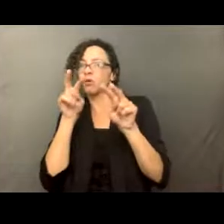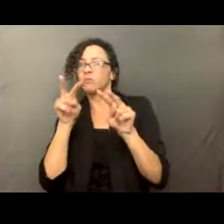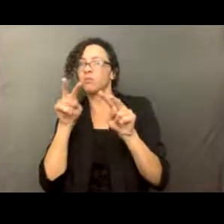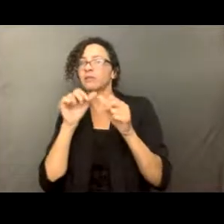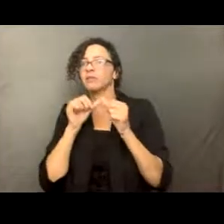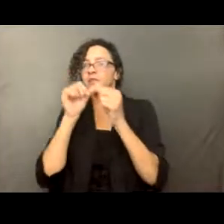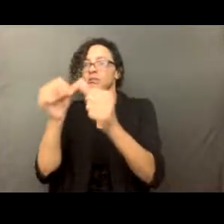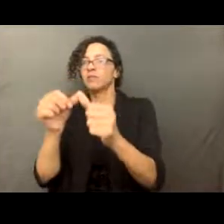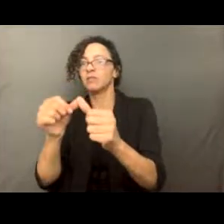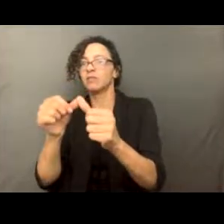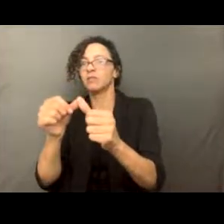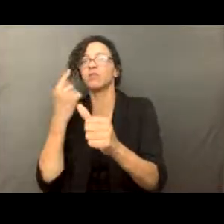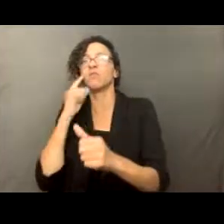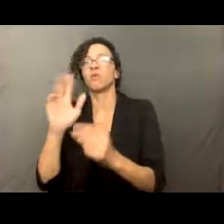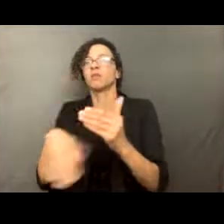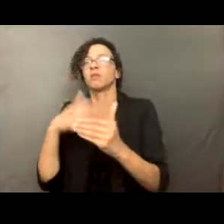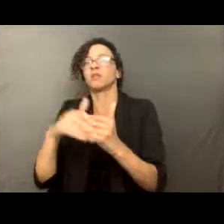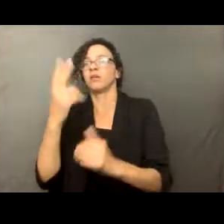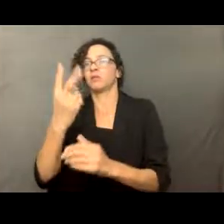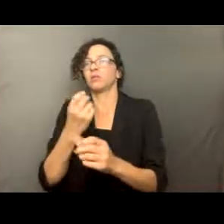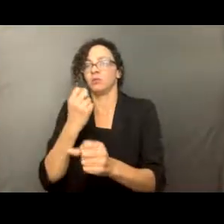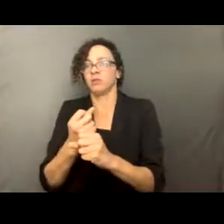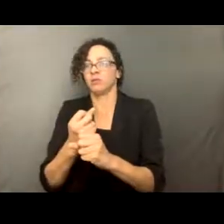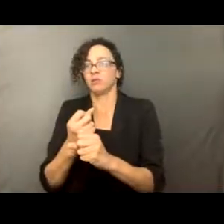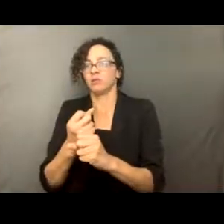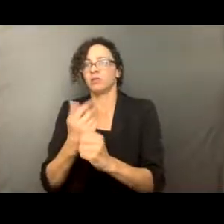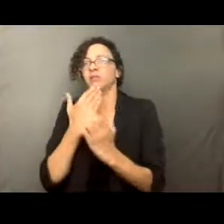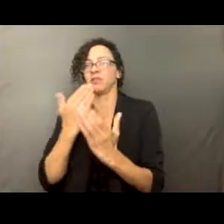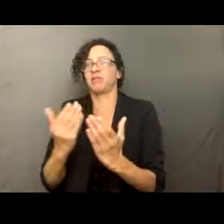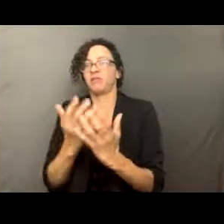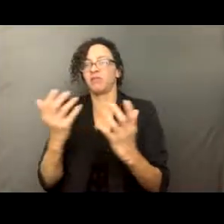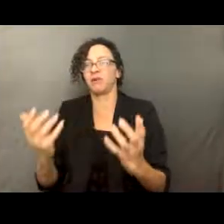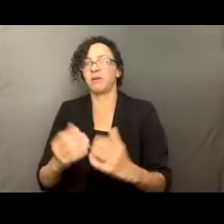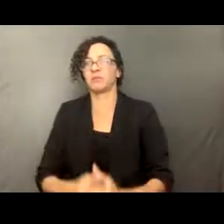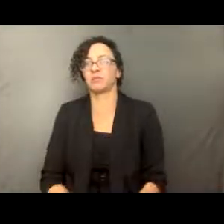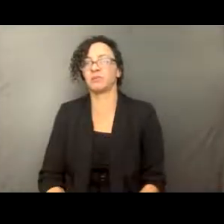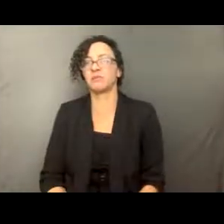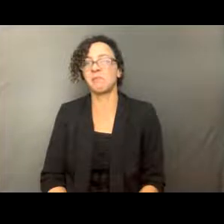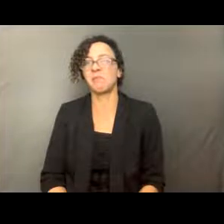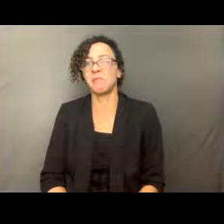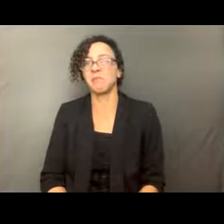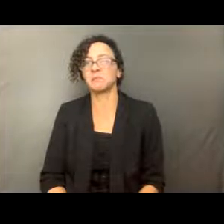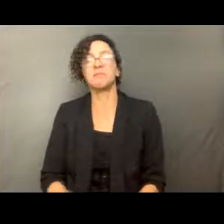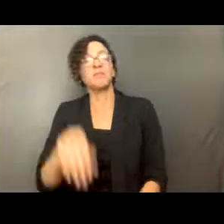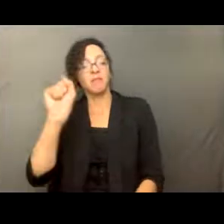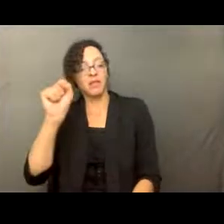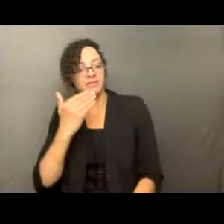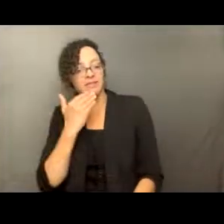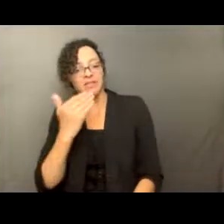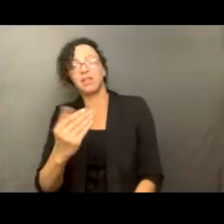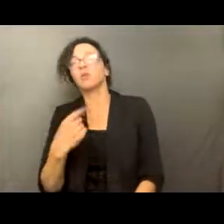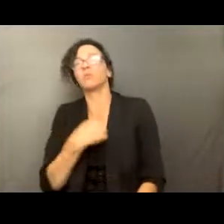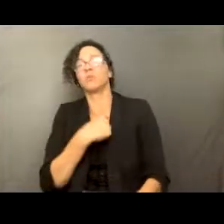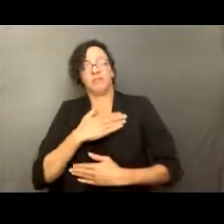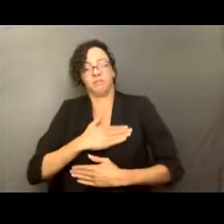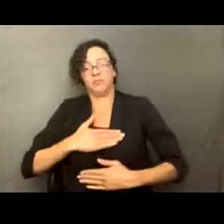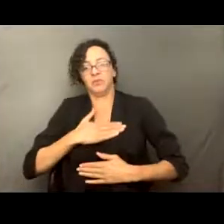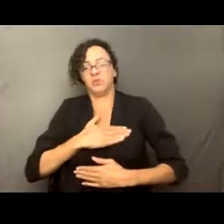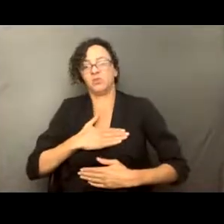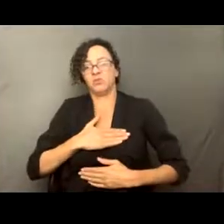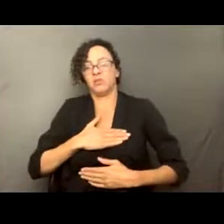doing it for the next 2 years. Thank you very much. Yes, thank you. We appreciate